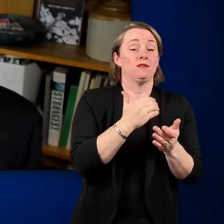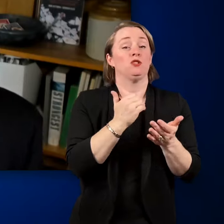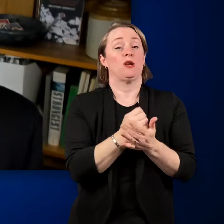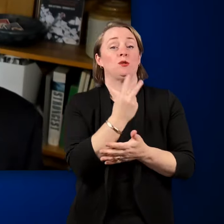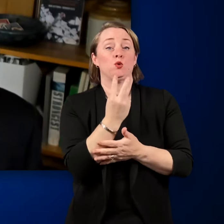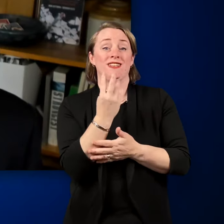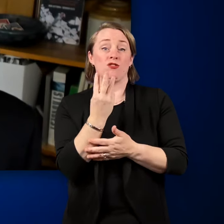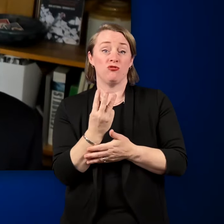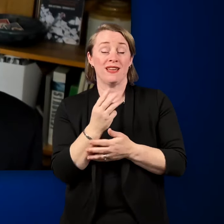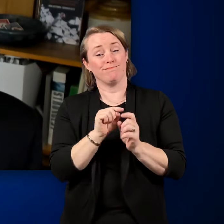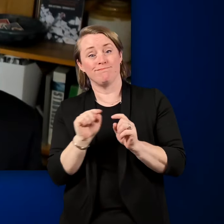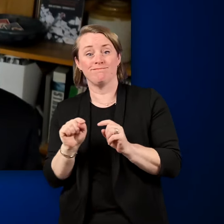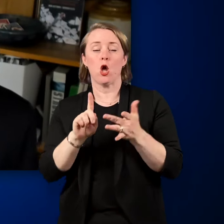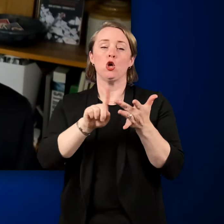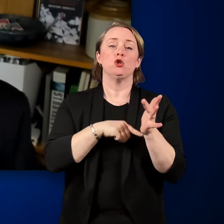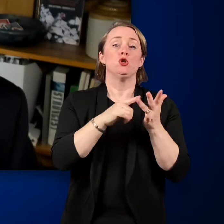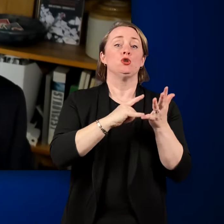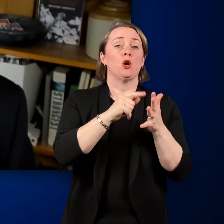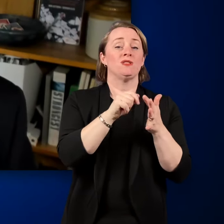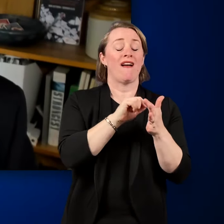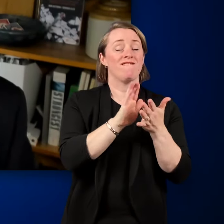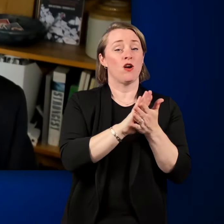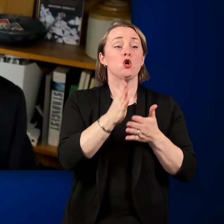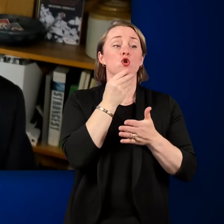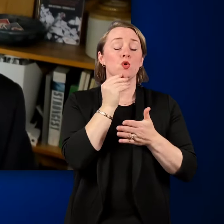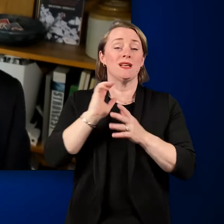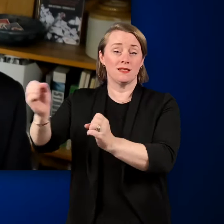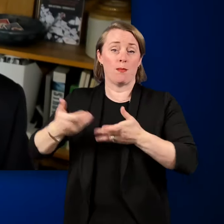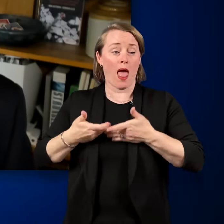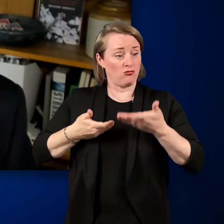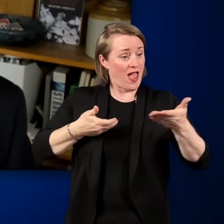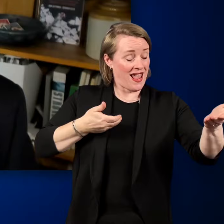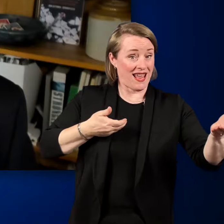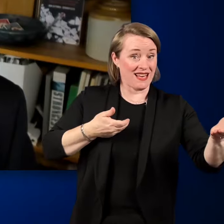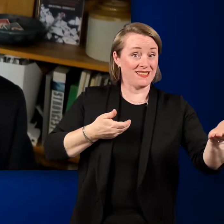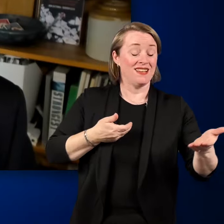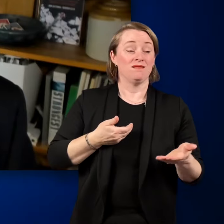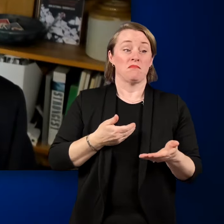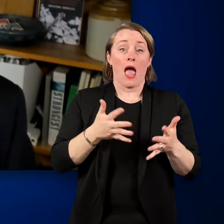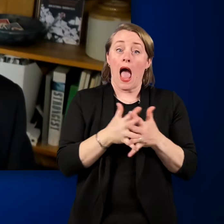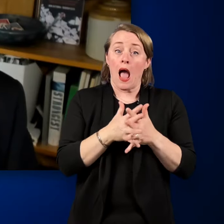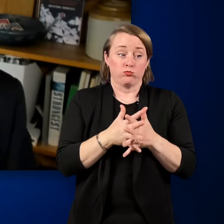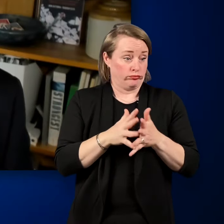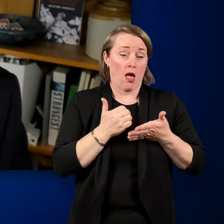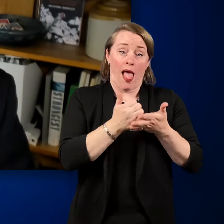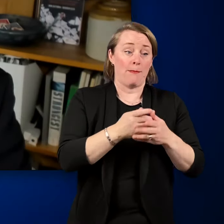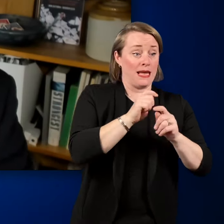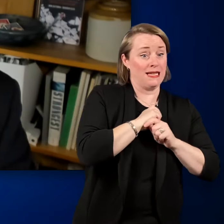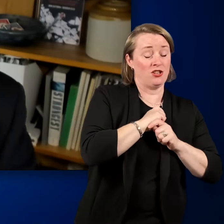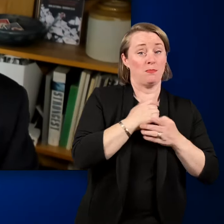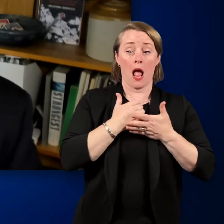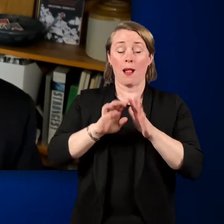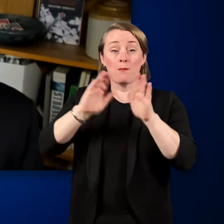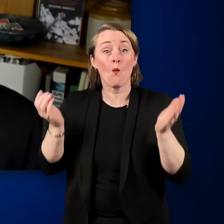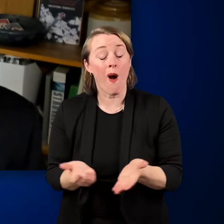his supply chain capability to benefit Egypt and the world at that time. If we have a look at